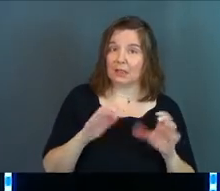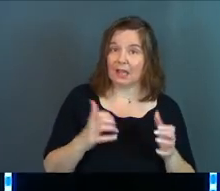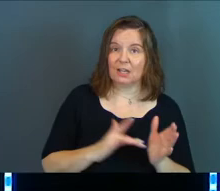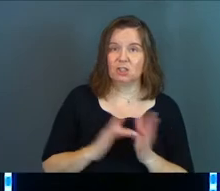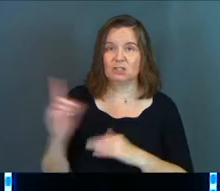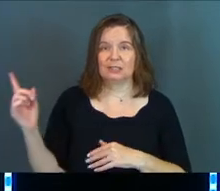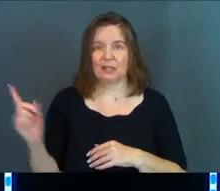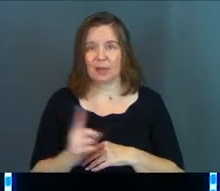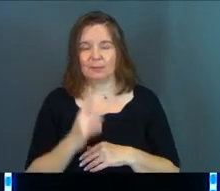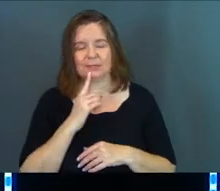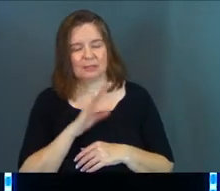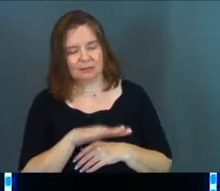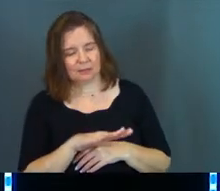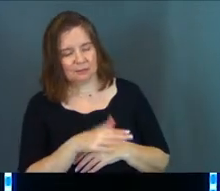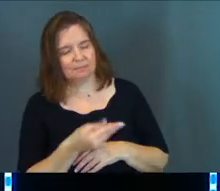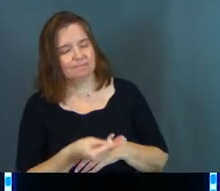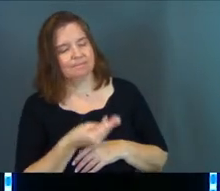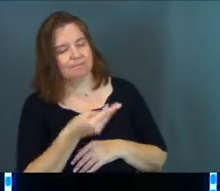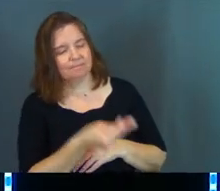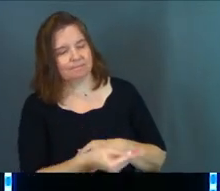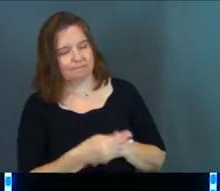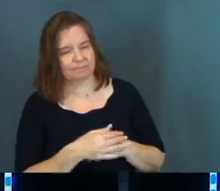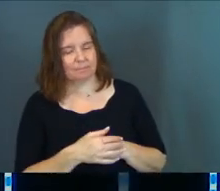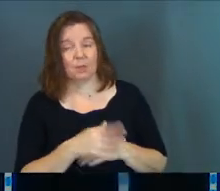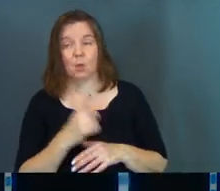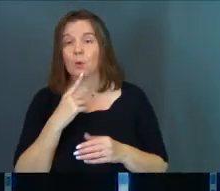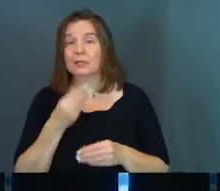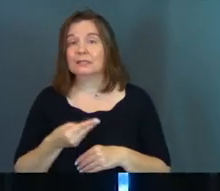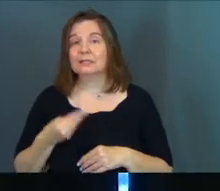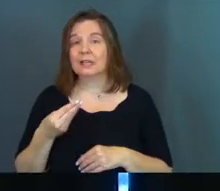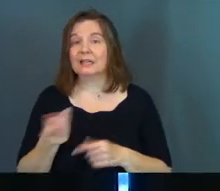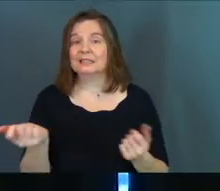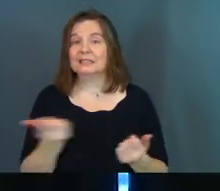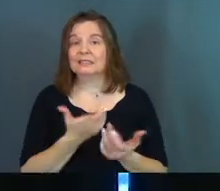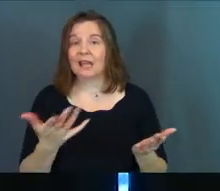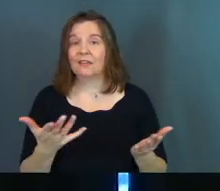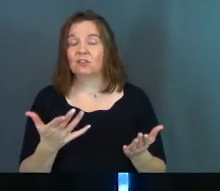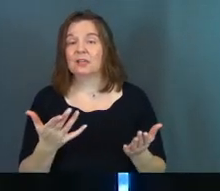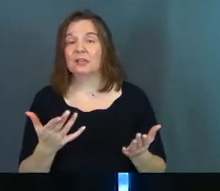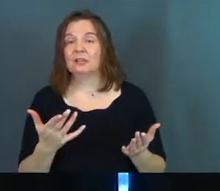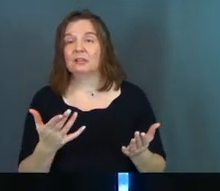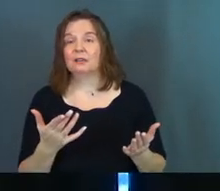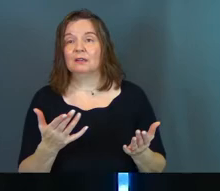class, and Jesus comes up, and He goes, here you go. And what He's handing you is every